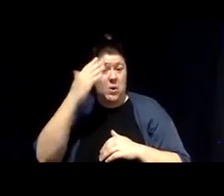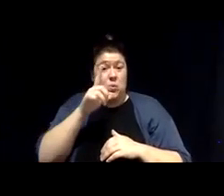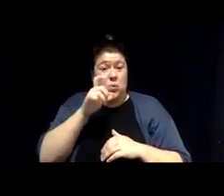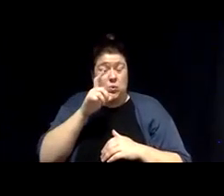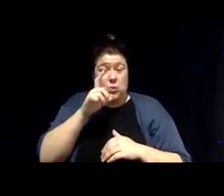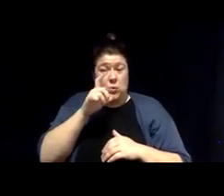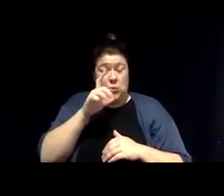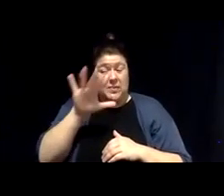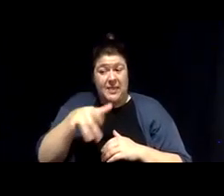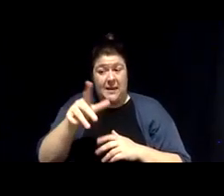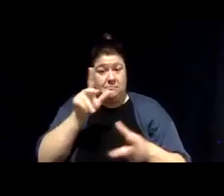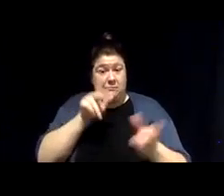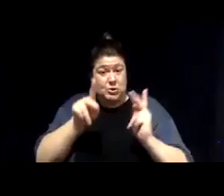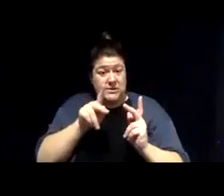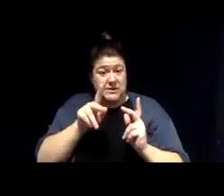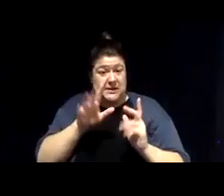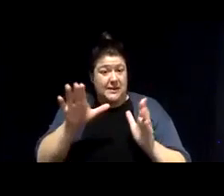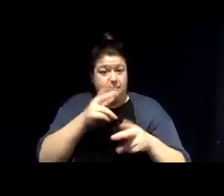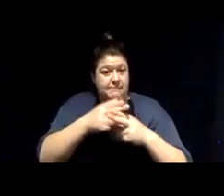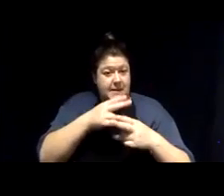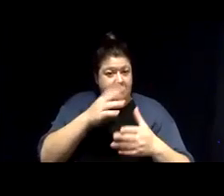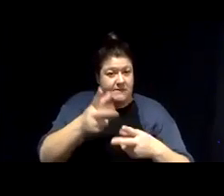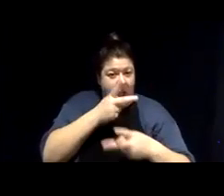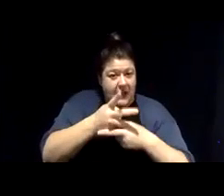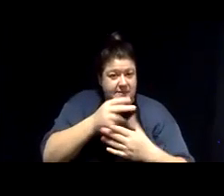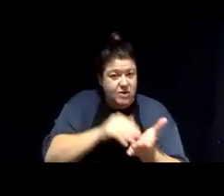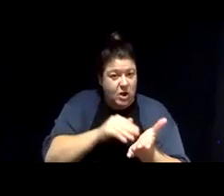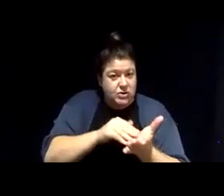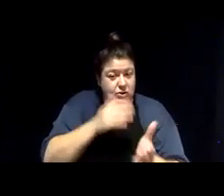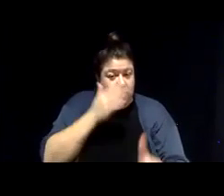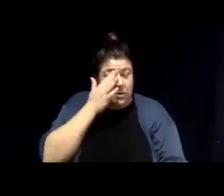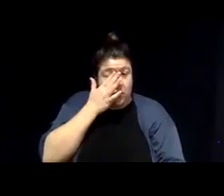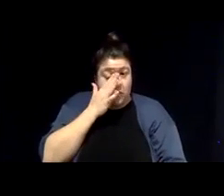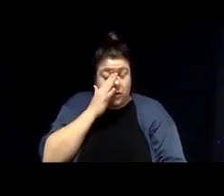would be, or what the name of that doctor is?